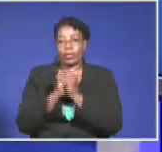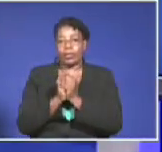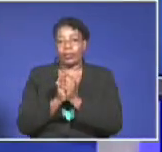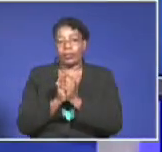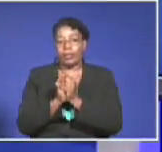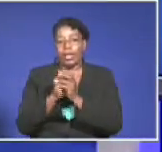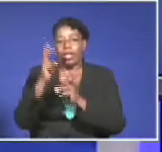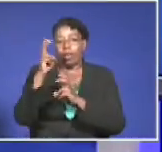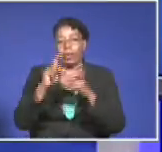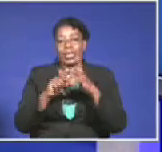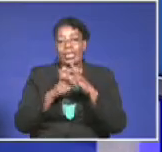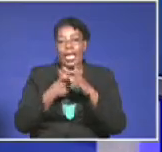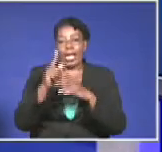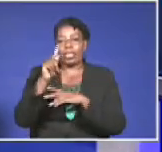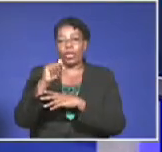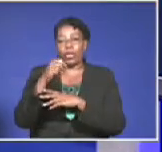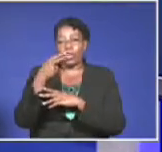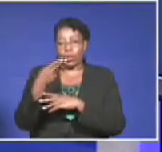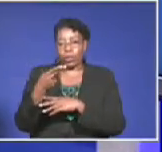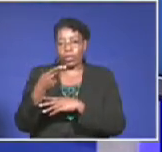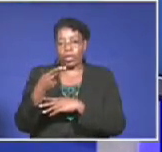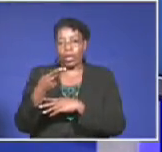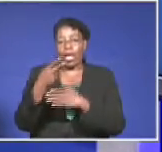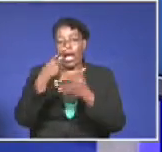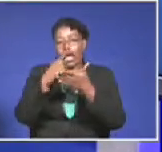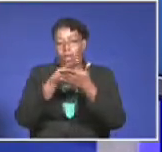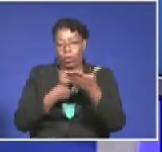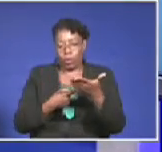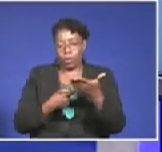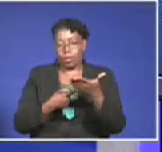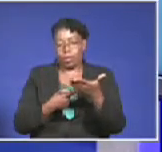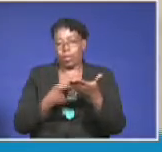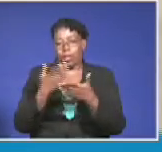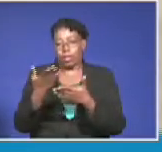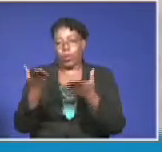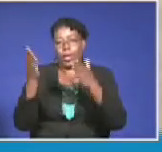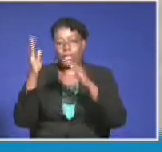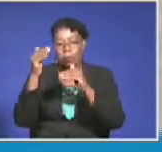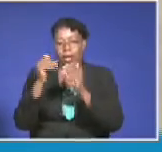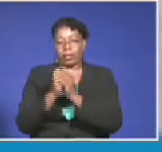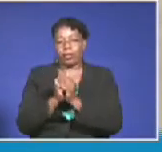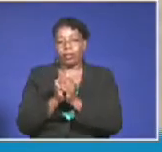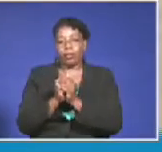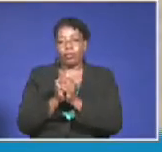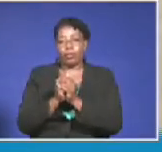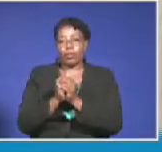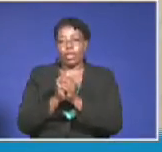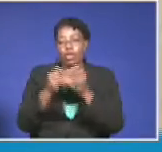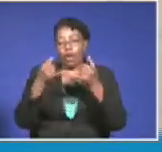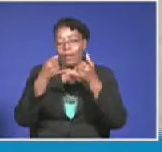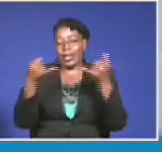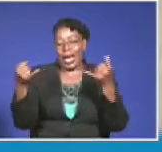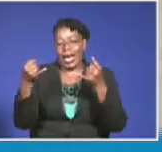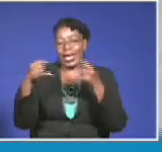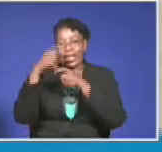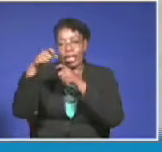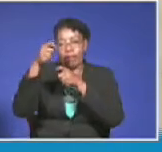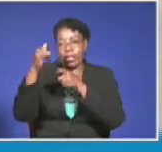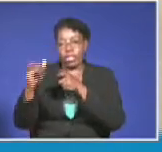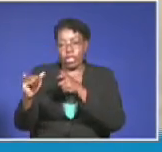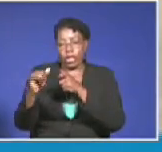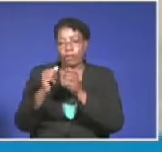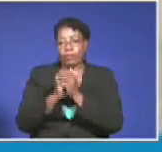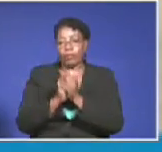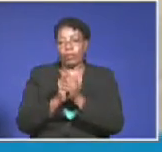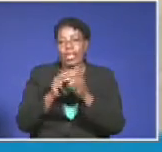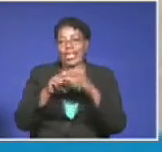actual competition starts on Thursday, and here's what's on the lineup. Thursday, you're going to have hand-line fishing. Bimini start is